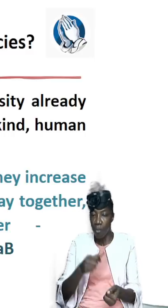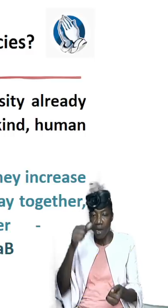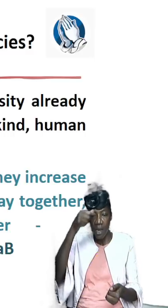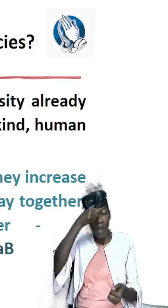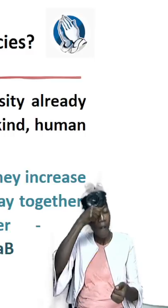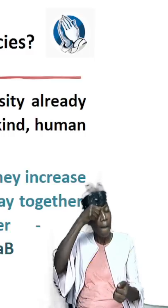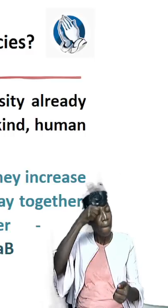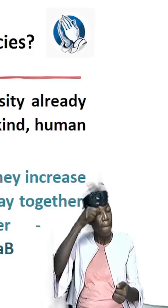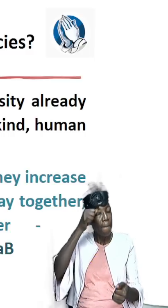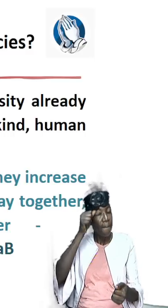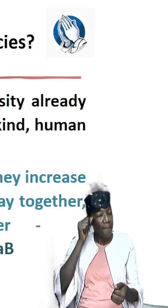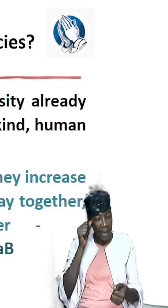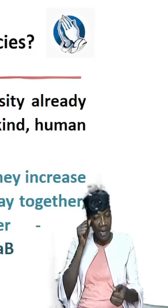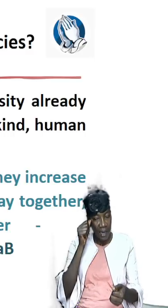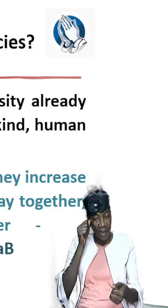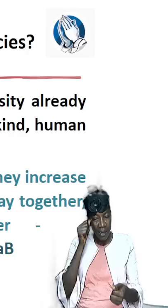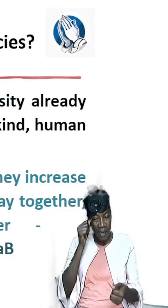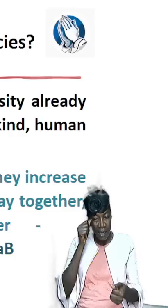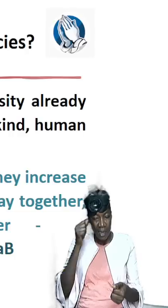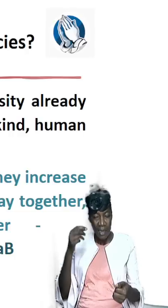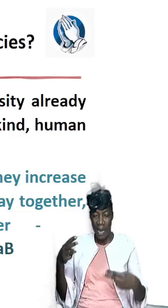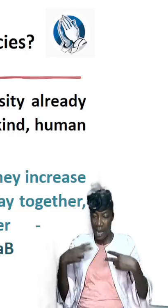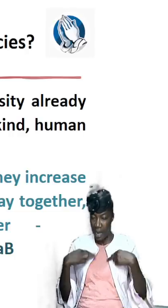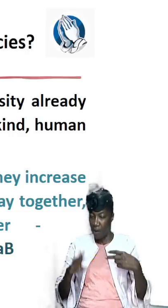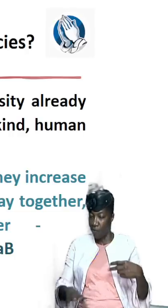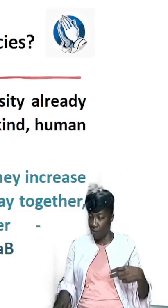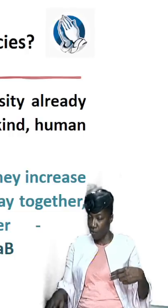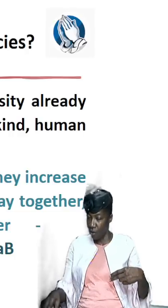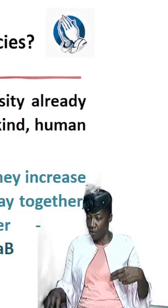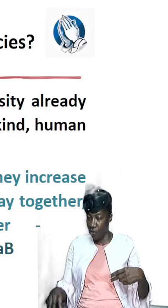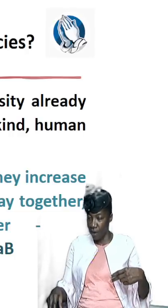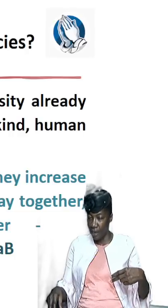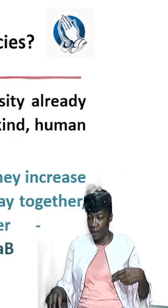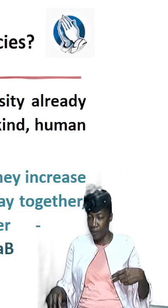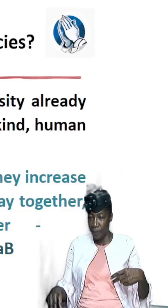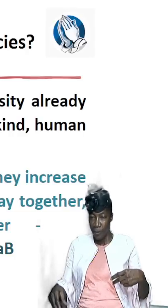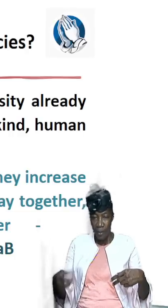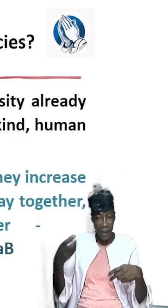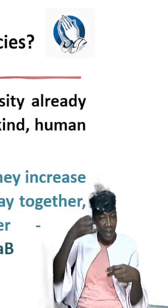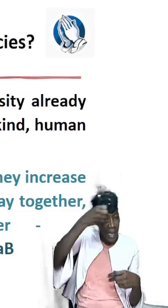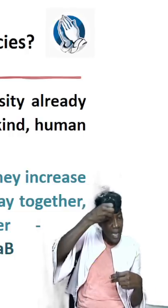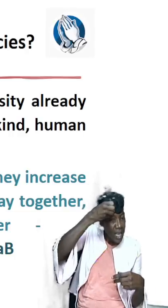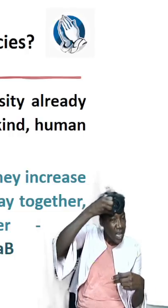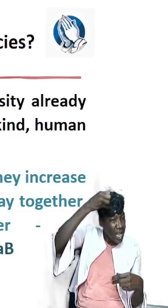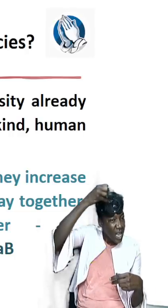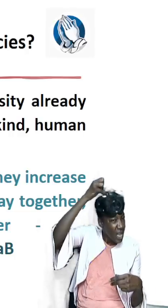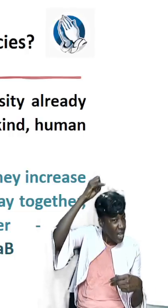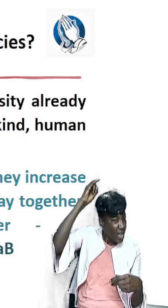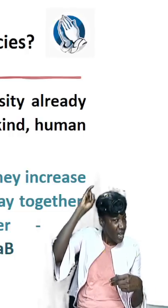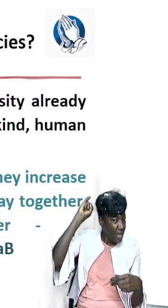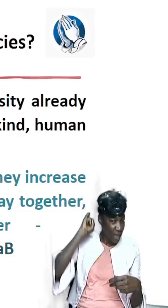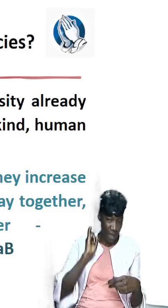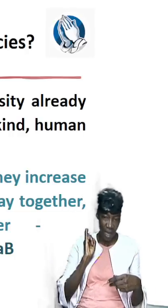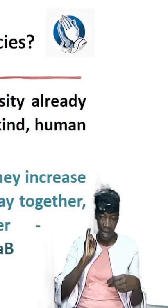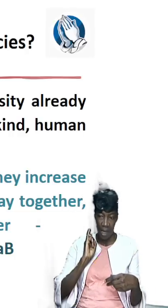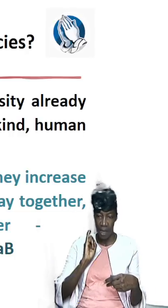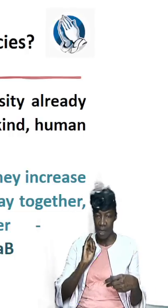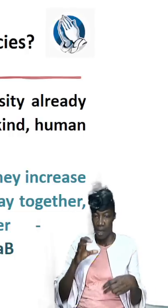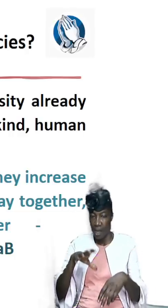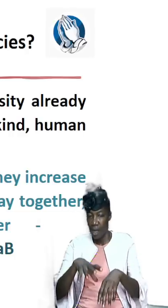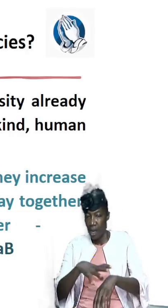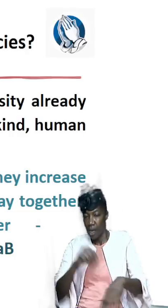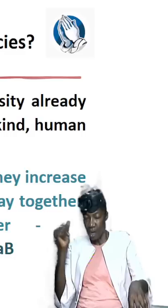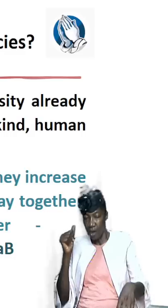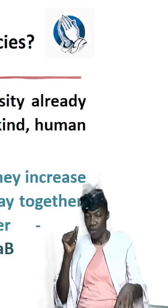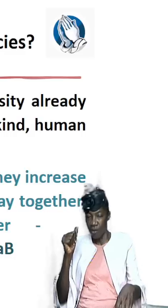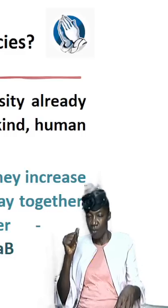have healthy children. If somebody that is Indian mates with somebody that we call black, they have healthy children. If